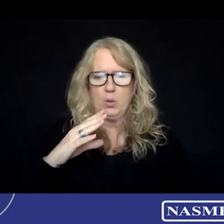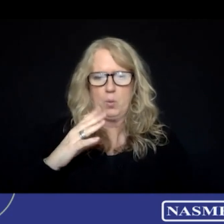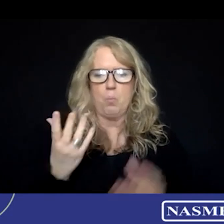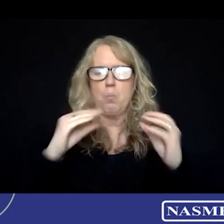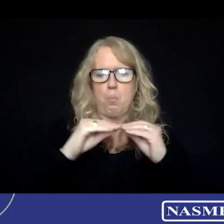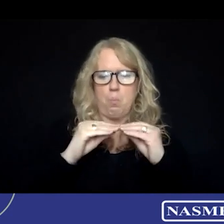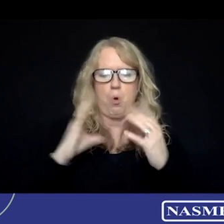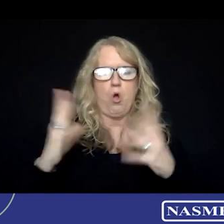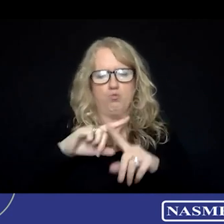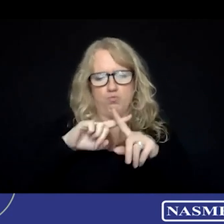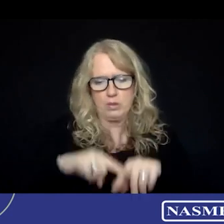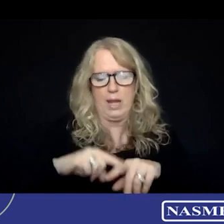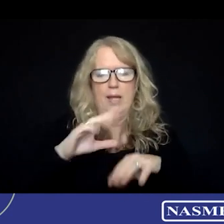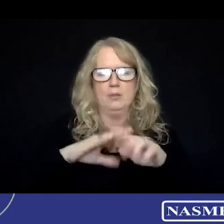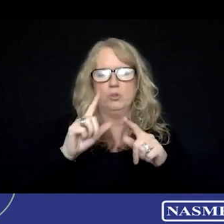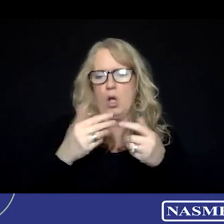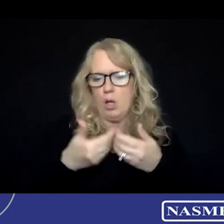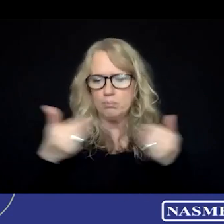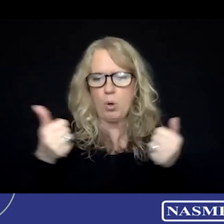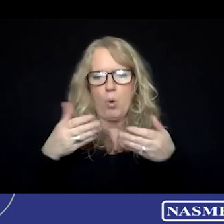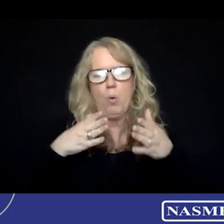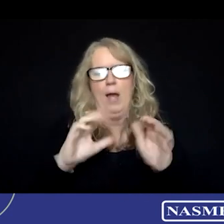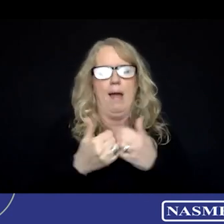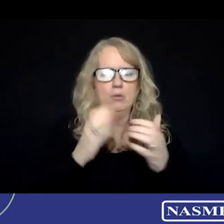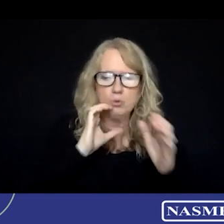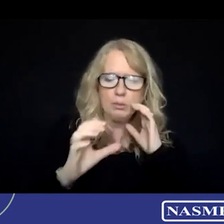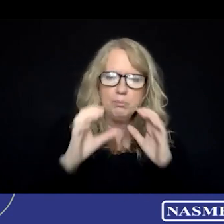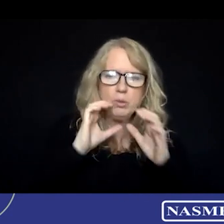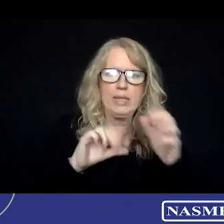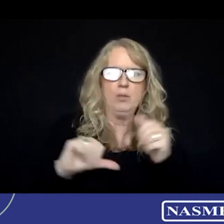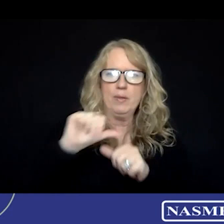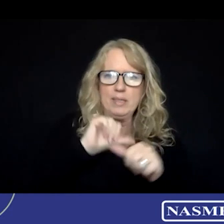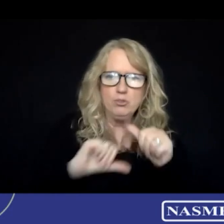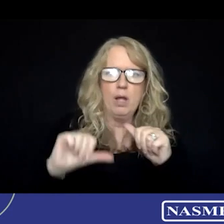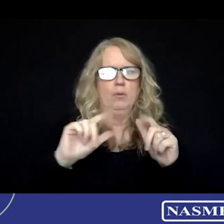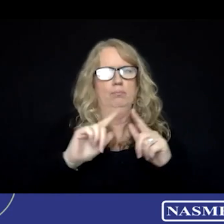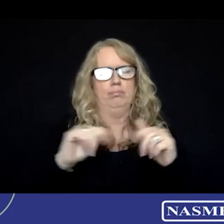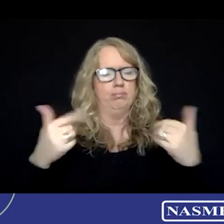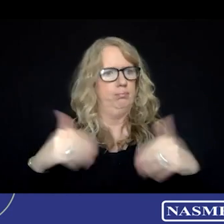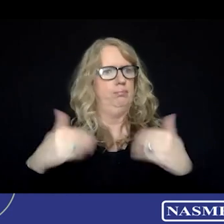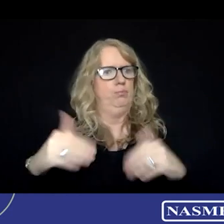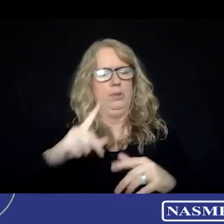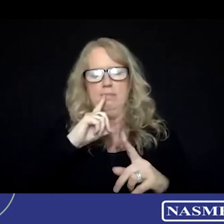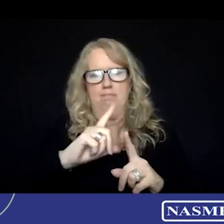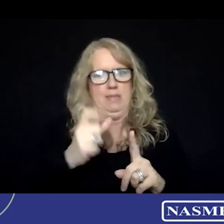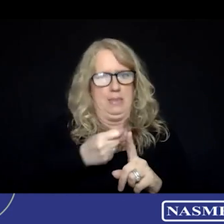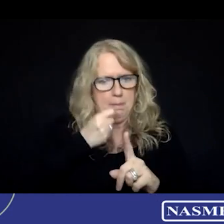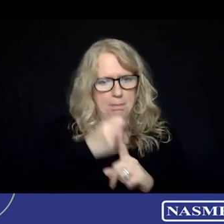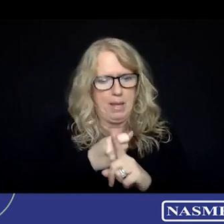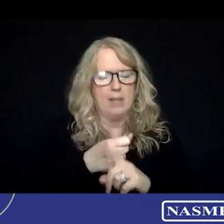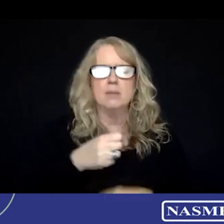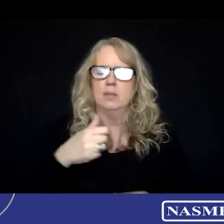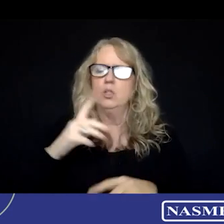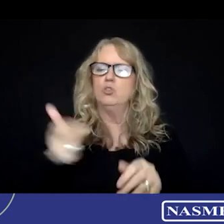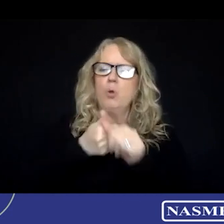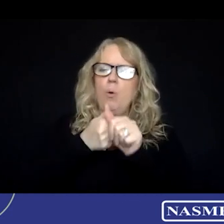and more reliance on remote ways of communicating with each other, all of that has an impact. So follow-up